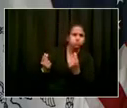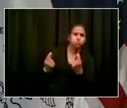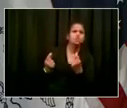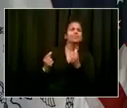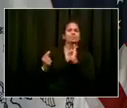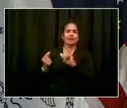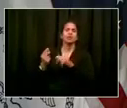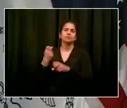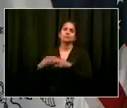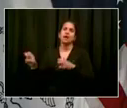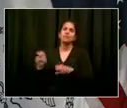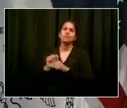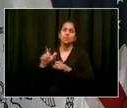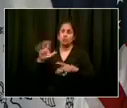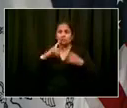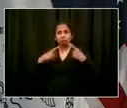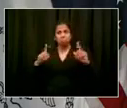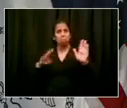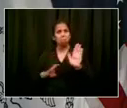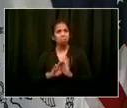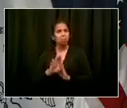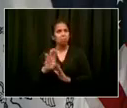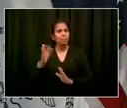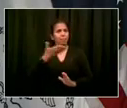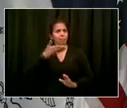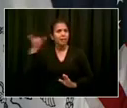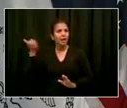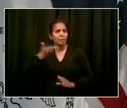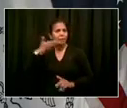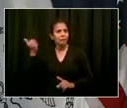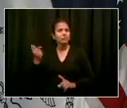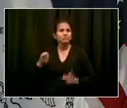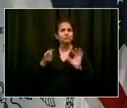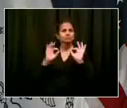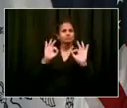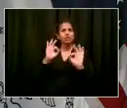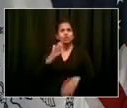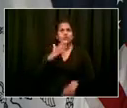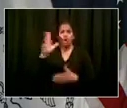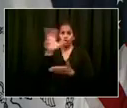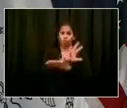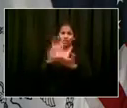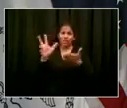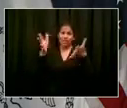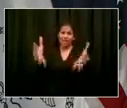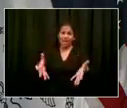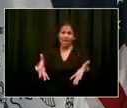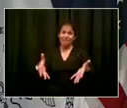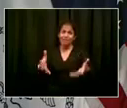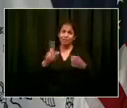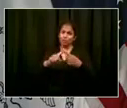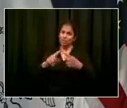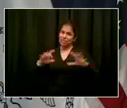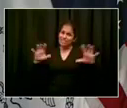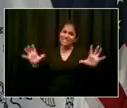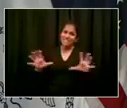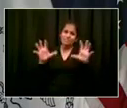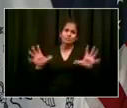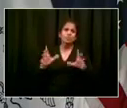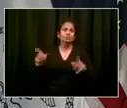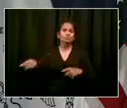but we've got to overcome it over the next 3 weeks. Go ahead, Henry. Mr. Mayor, can I add a point there? Amit.